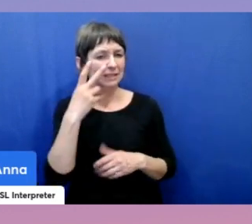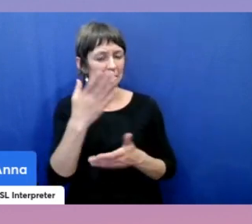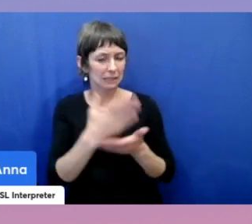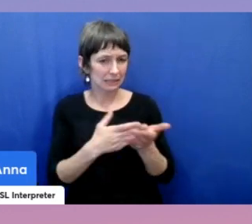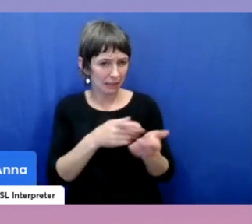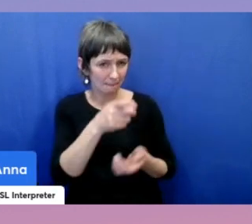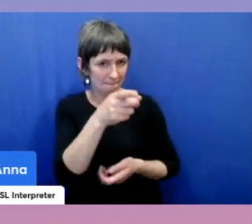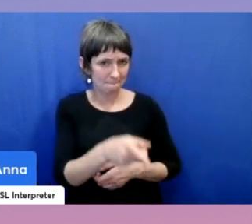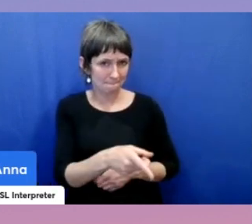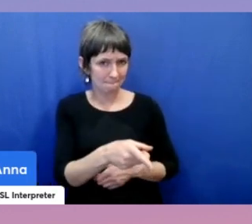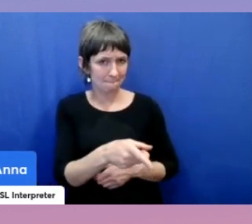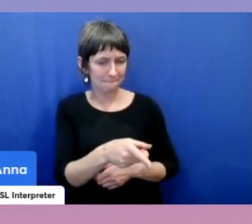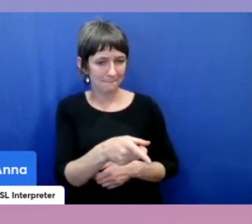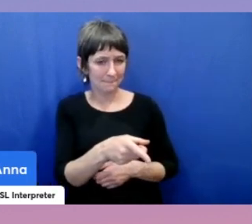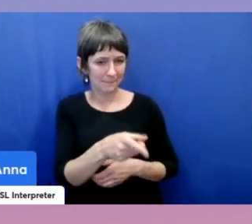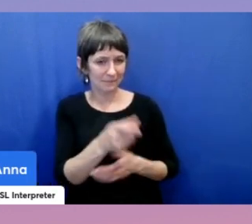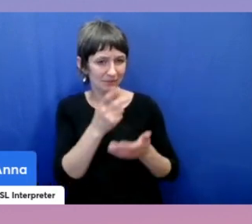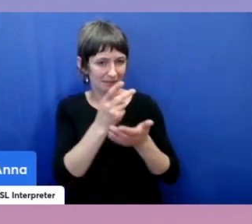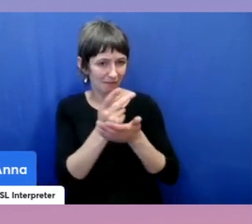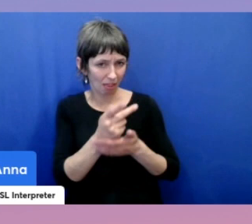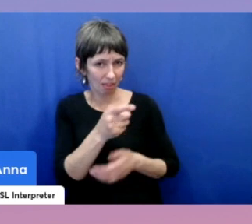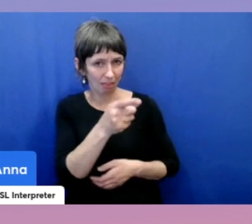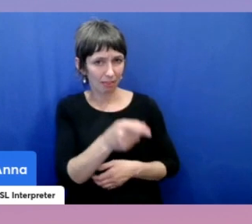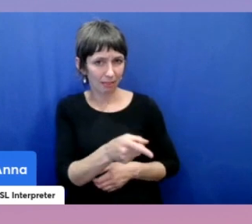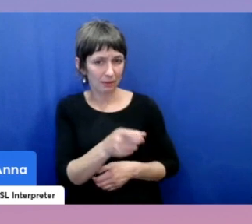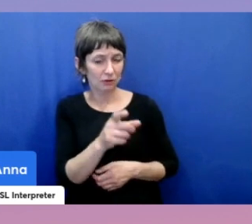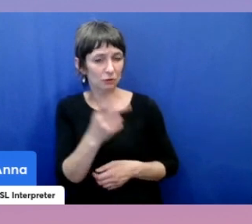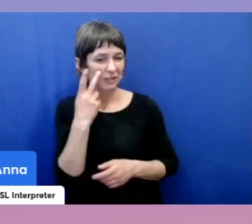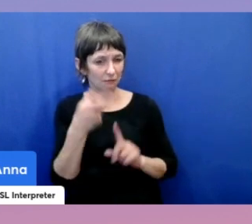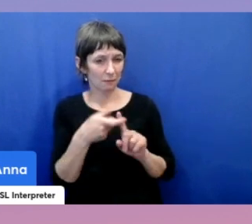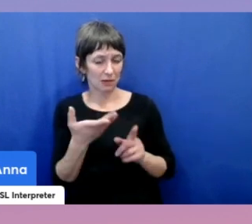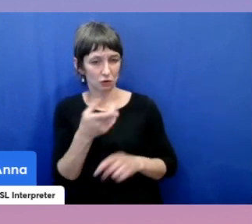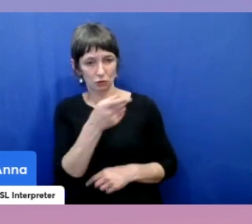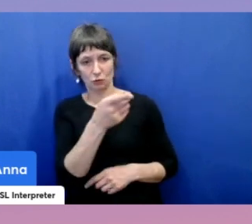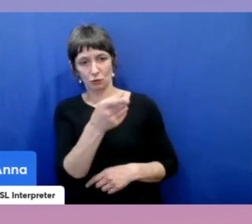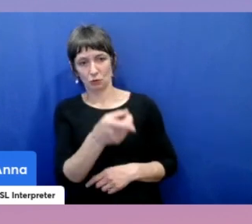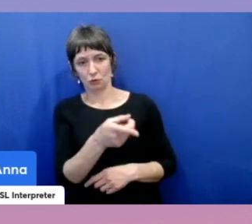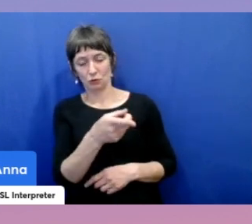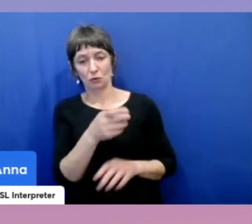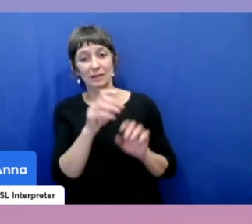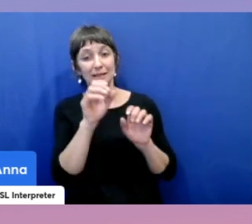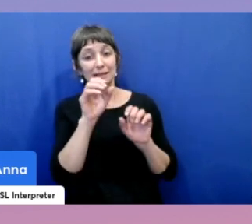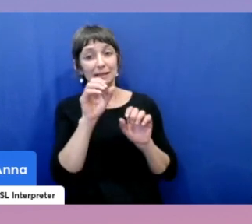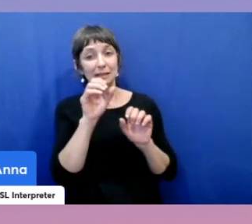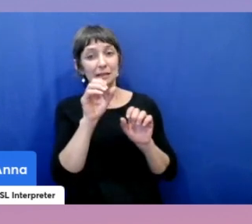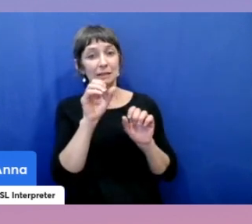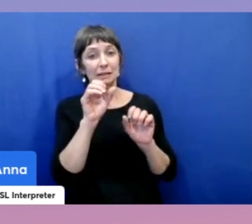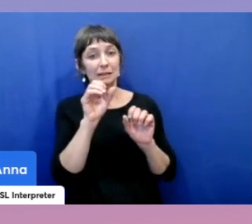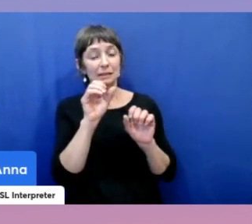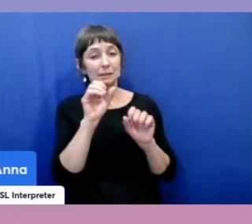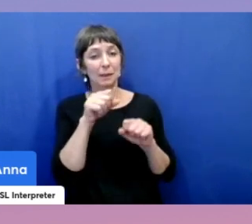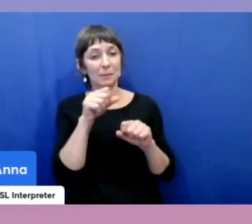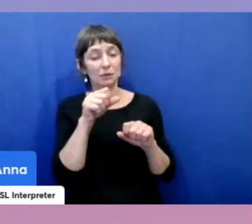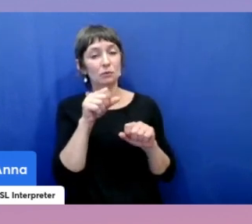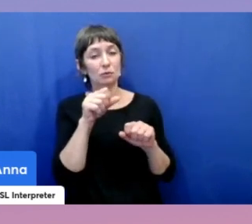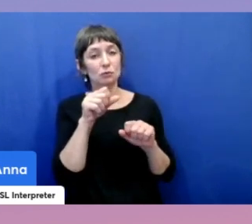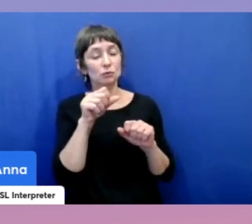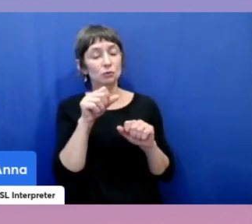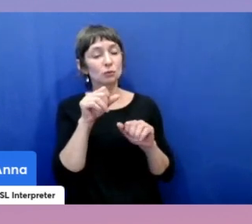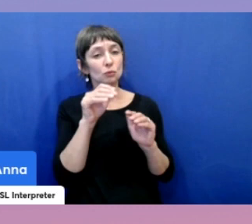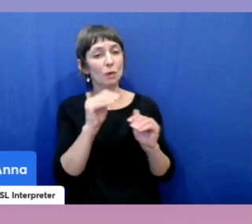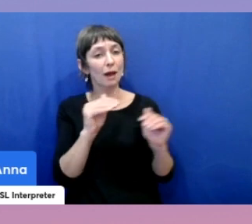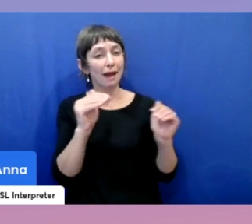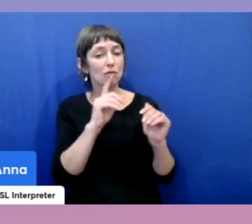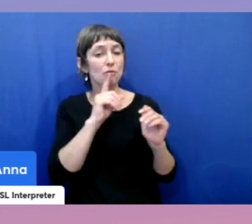as must, you see from here, in order to hide the real value. And only application